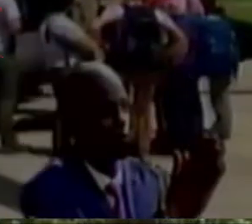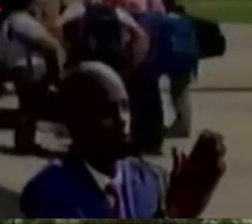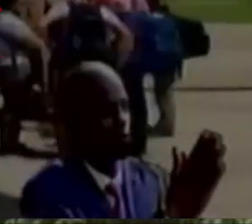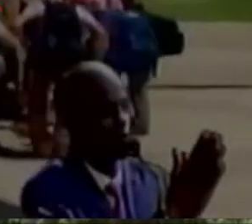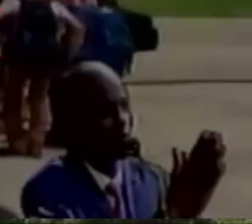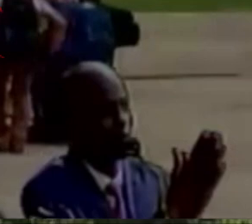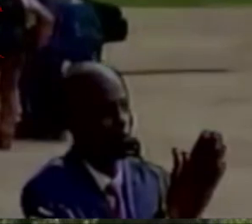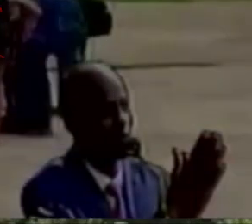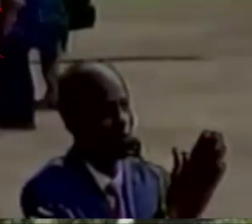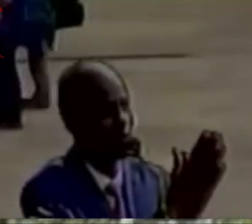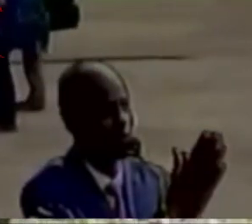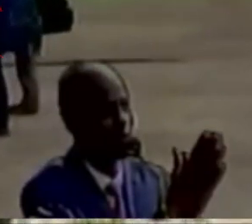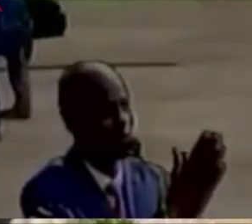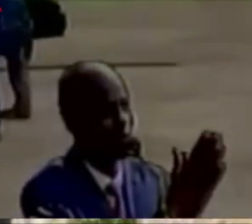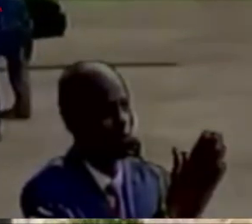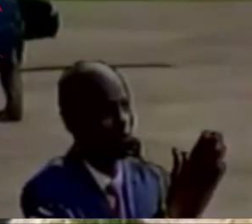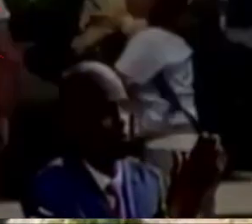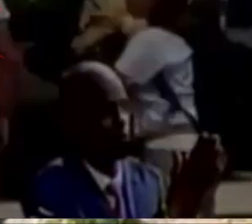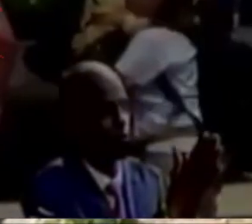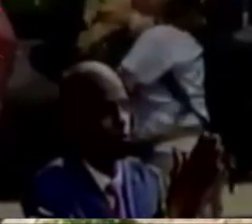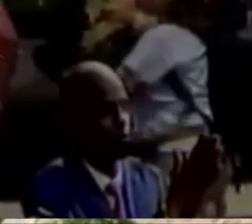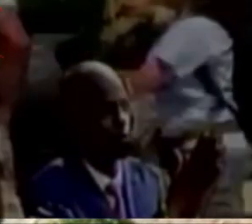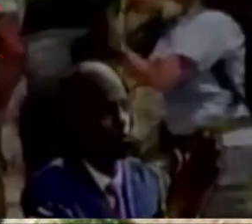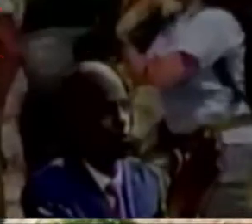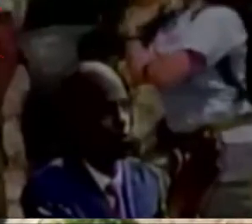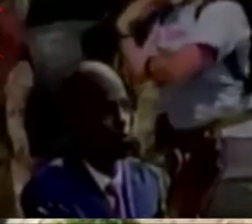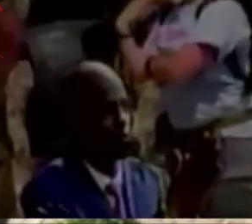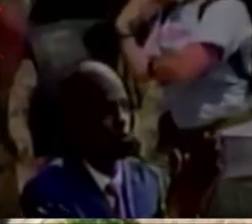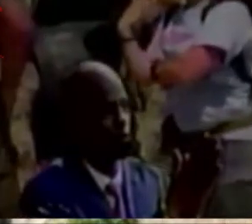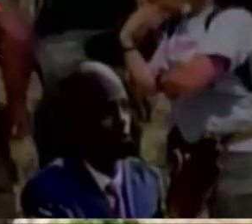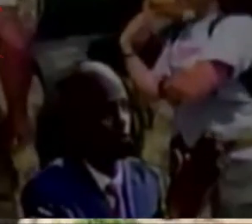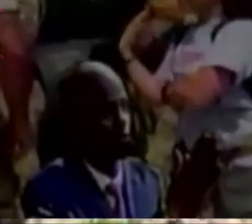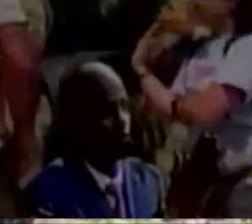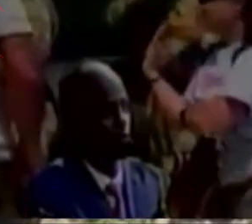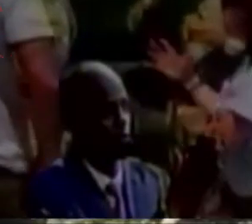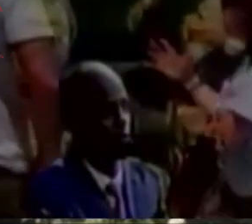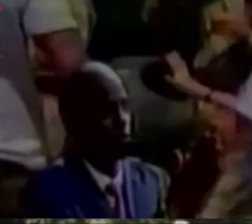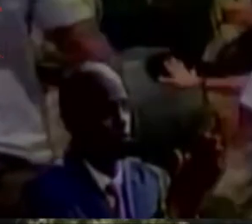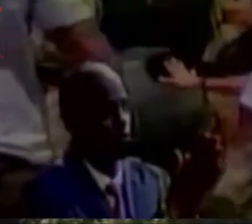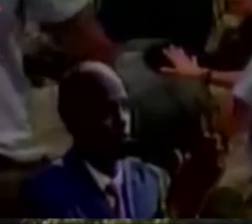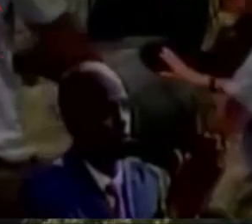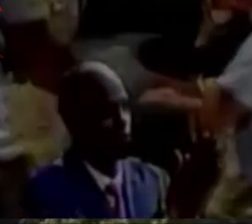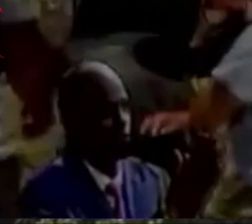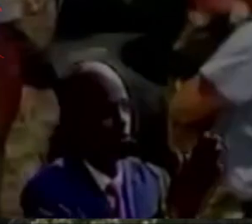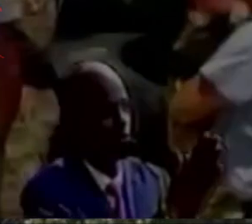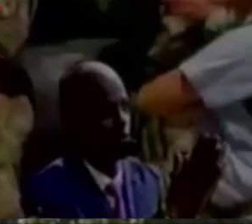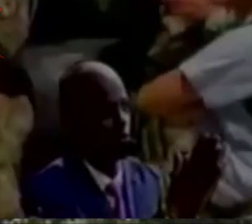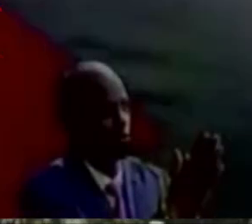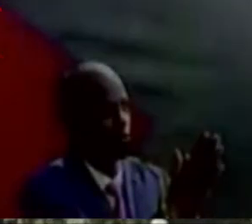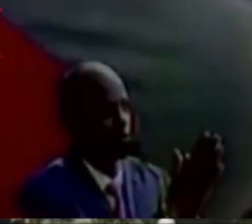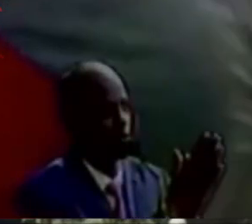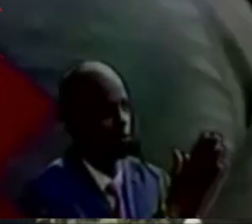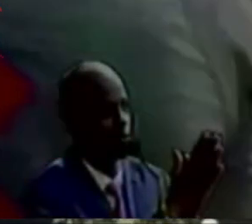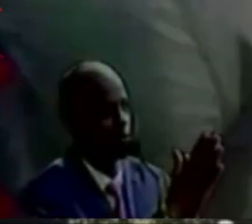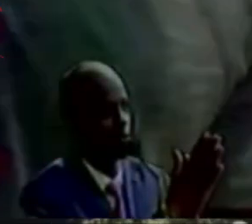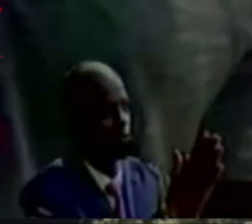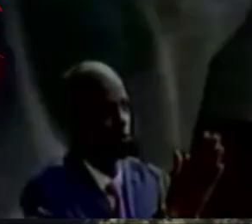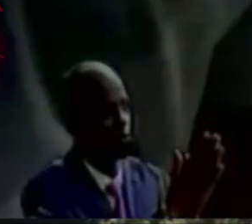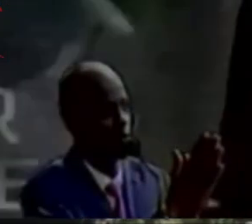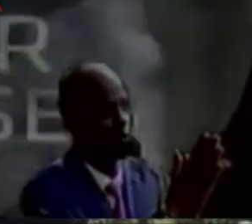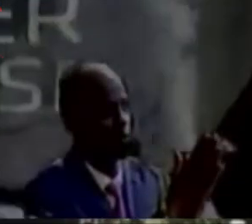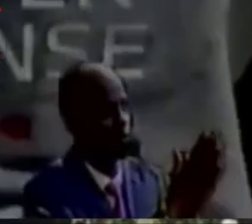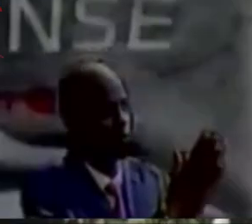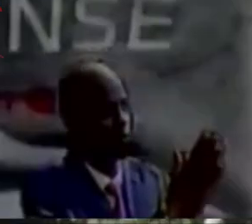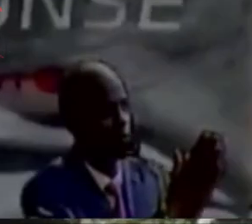And it breaks our hearts to see this. And so what we can do to try to get down here and alleviate some of that in whatever ways we can